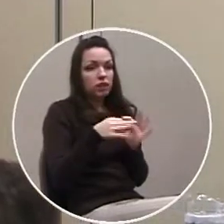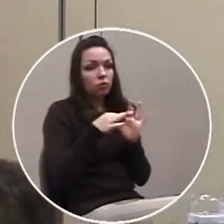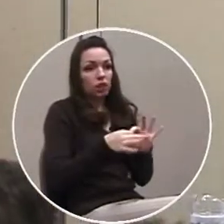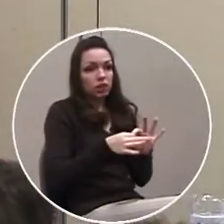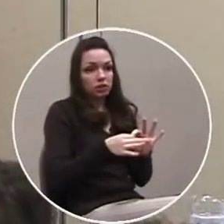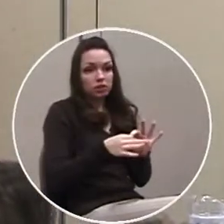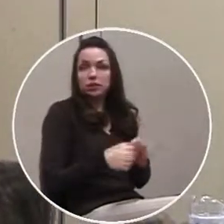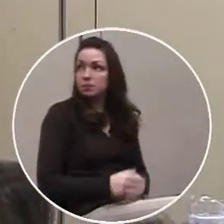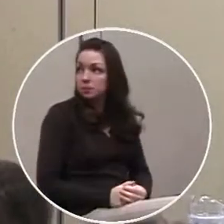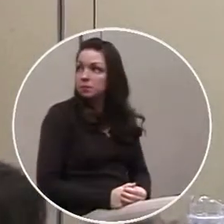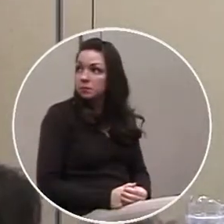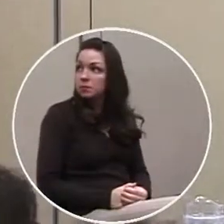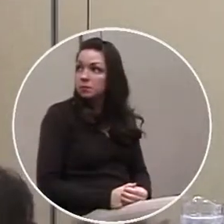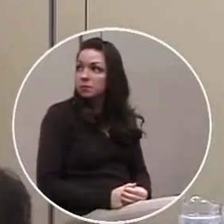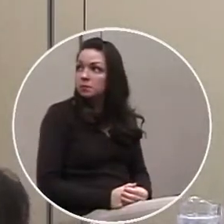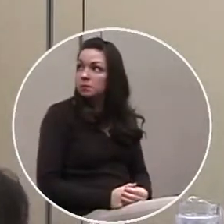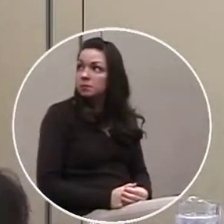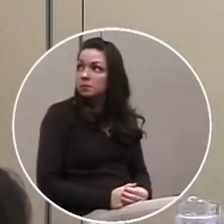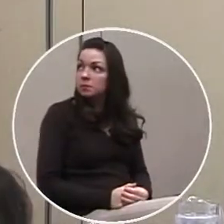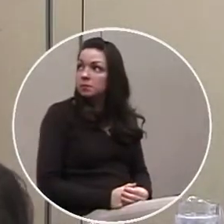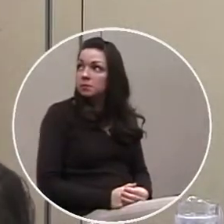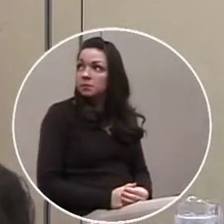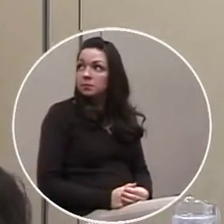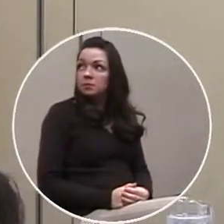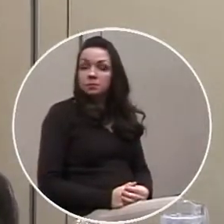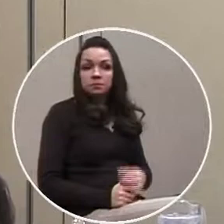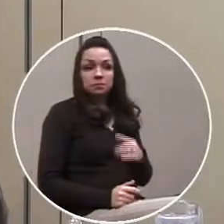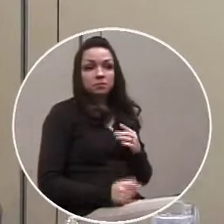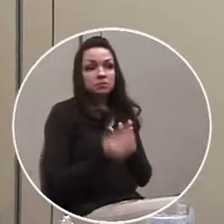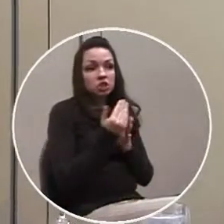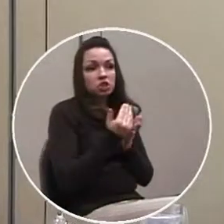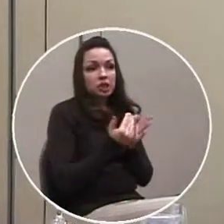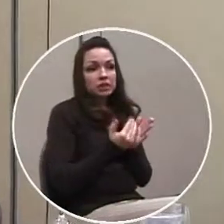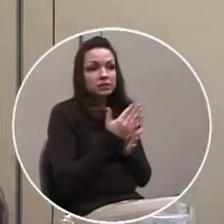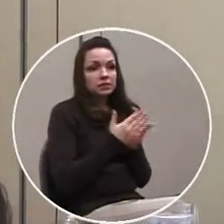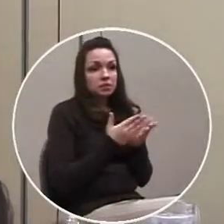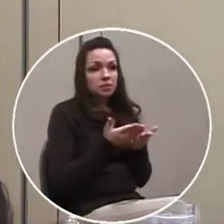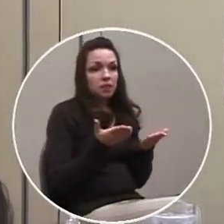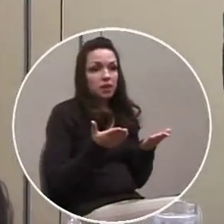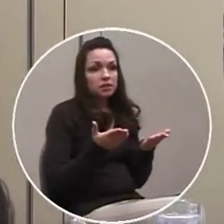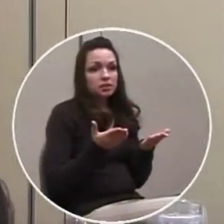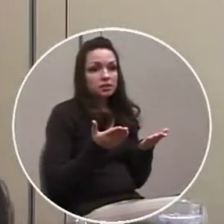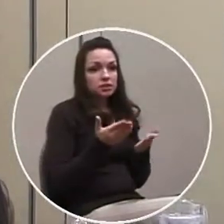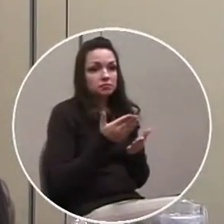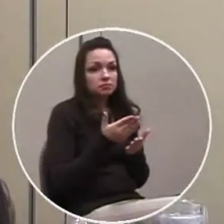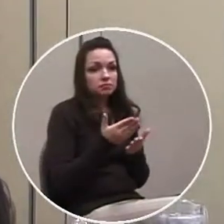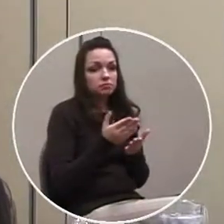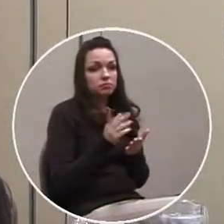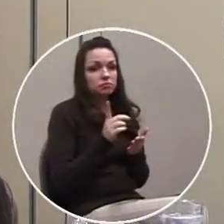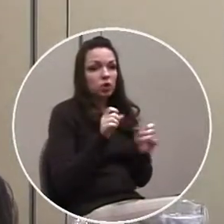Whoops. There we go. So there's a list of some things that are some sources of